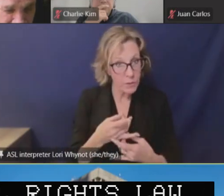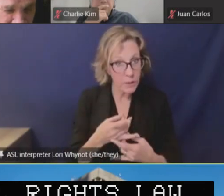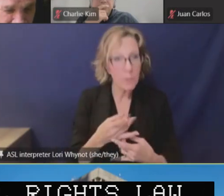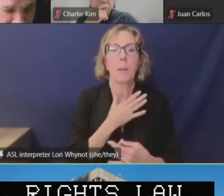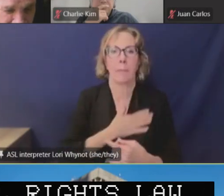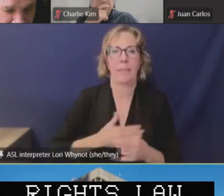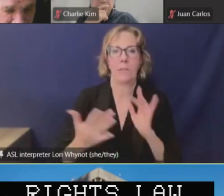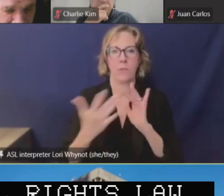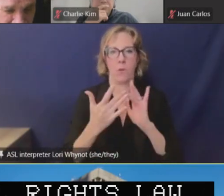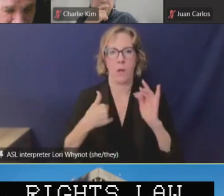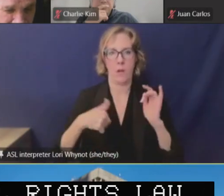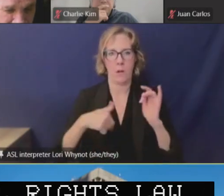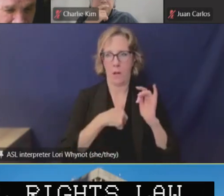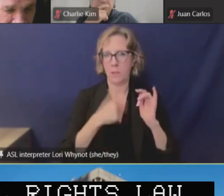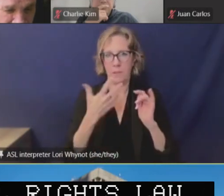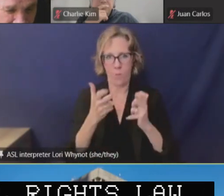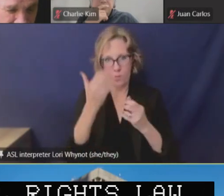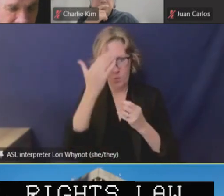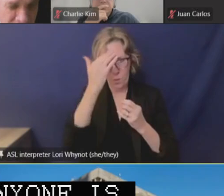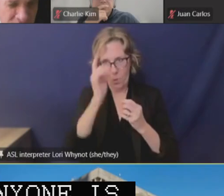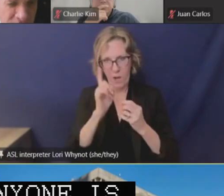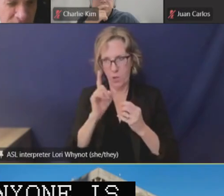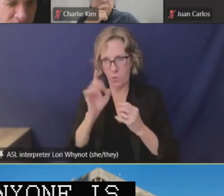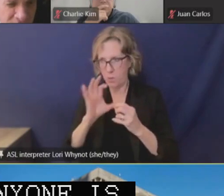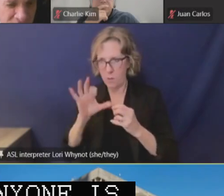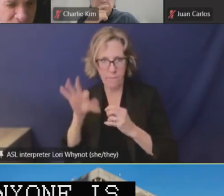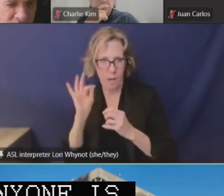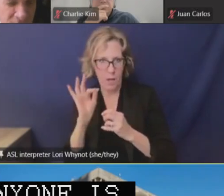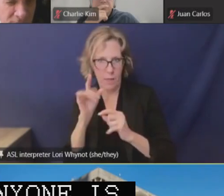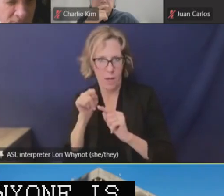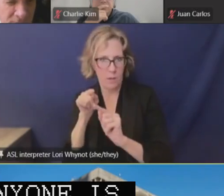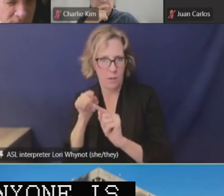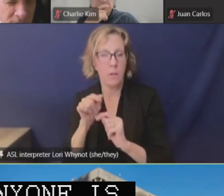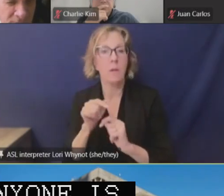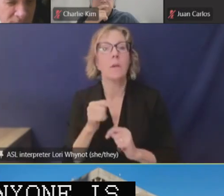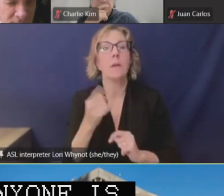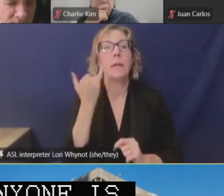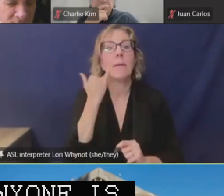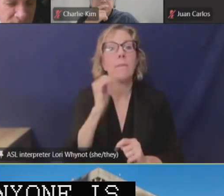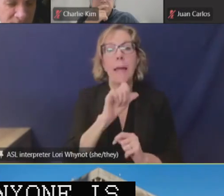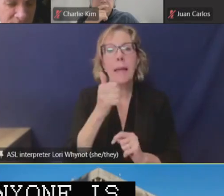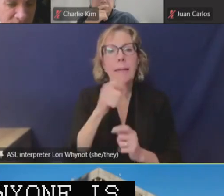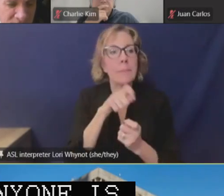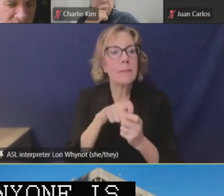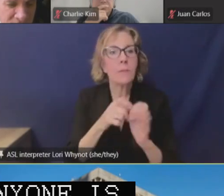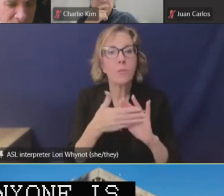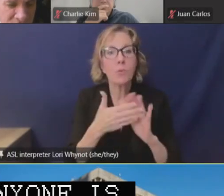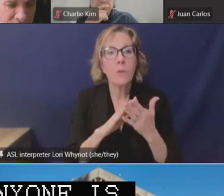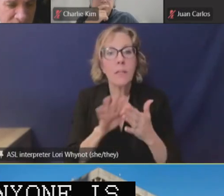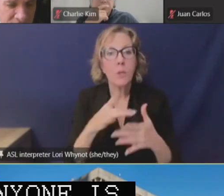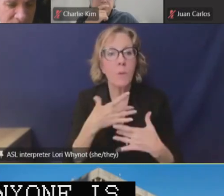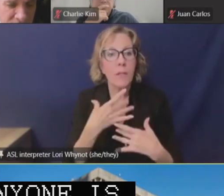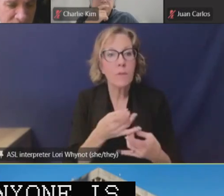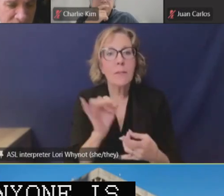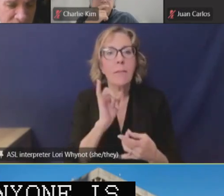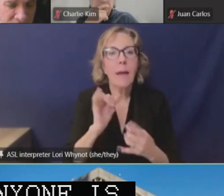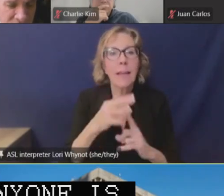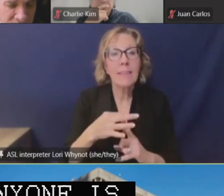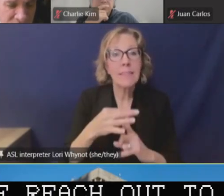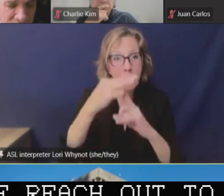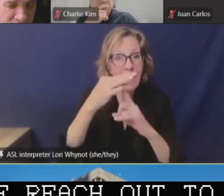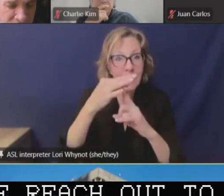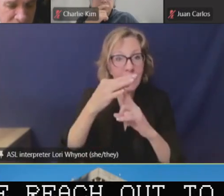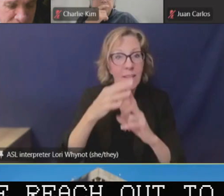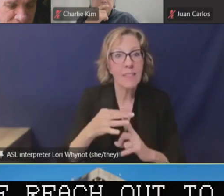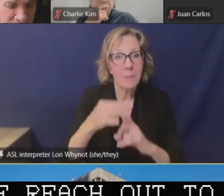for different groups or, within your communities, specific things you're interested in, like Charlie mentioned the SPEDPAC